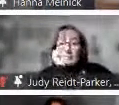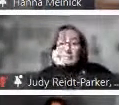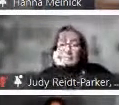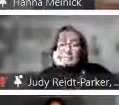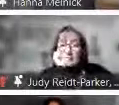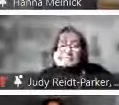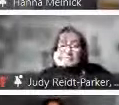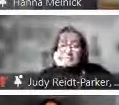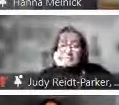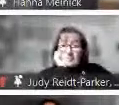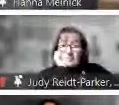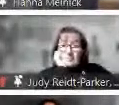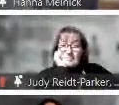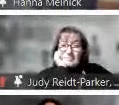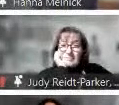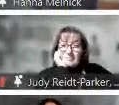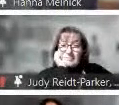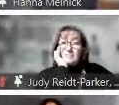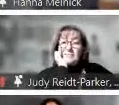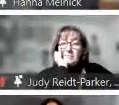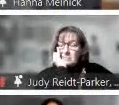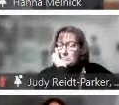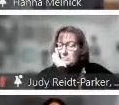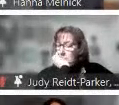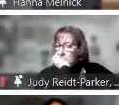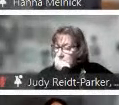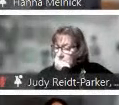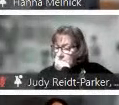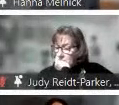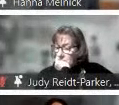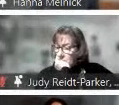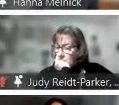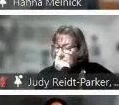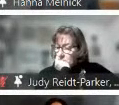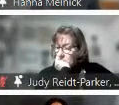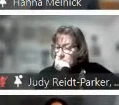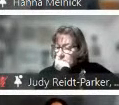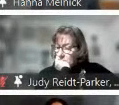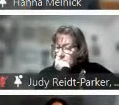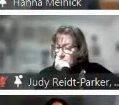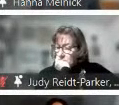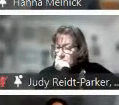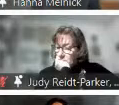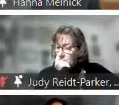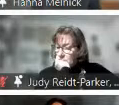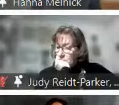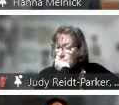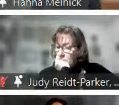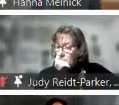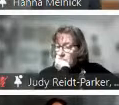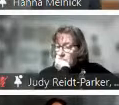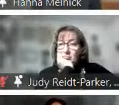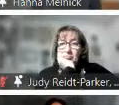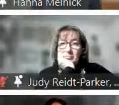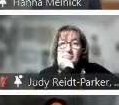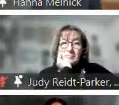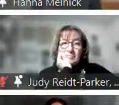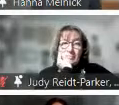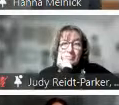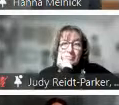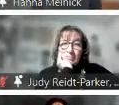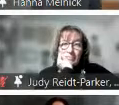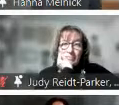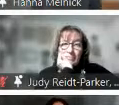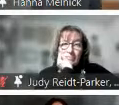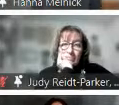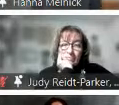their environment. The program approach addresses equity, diversity, and is required to be developmentally,